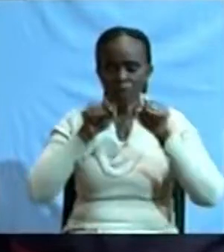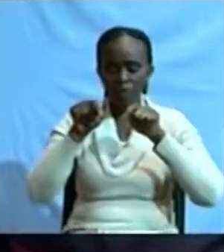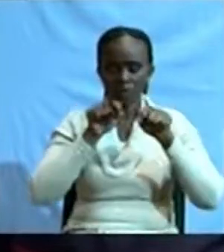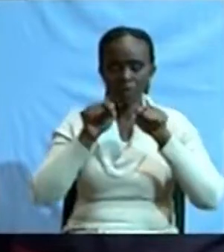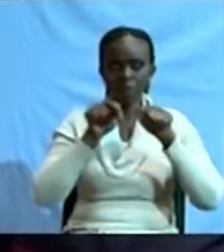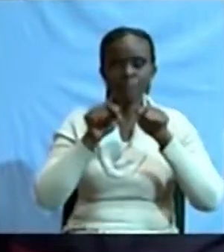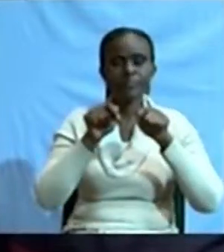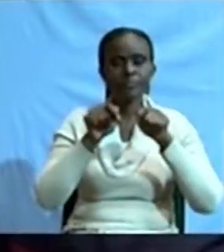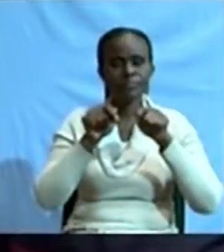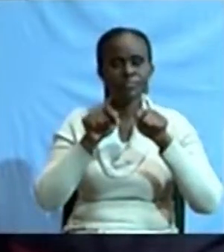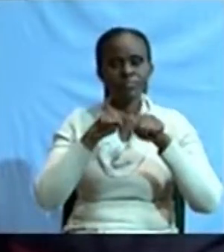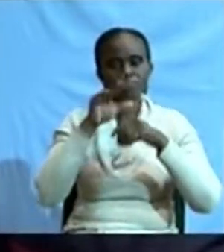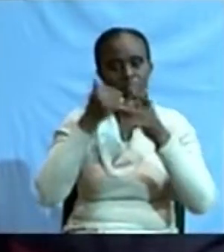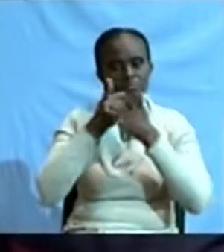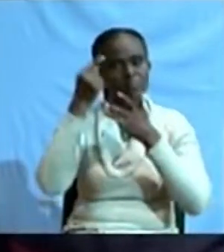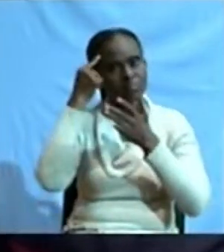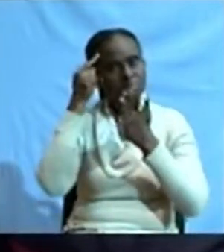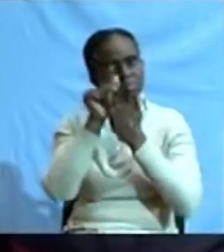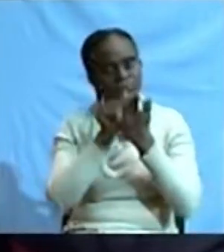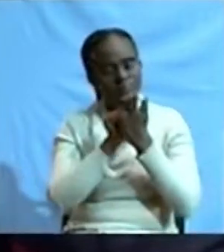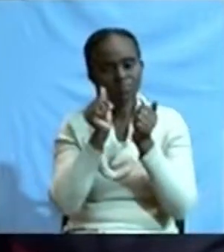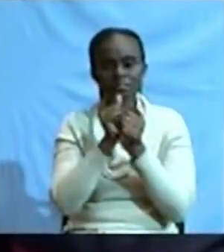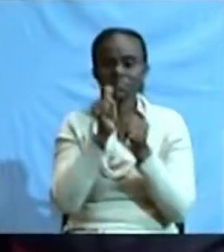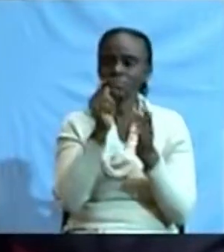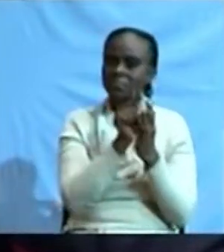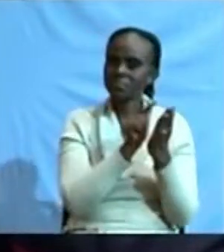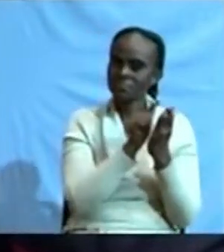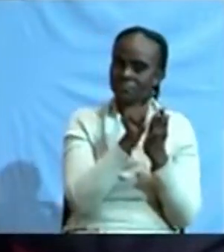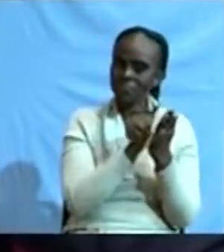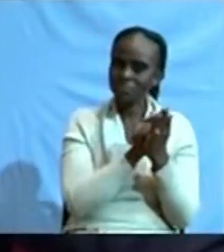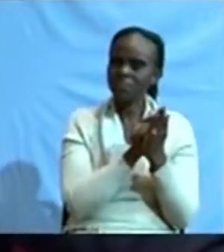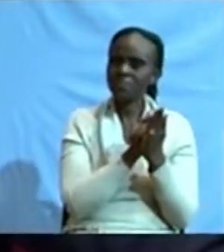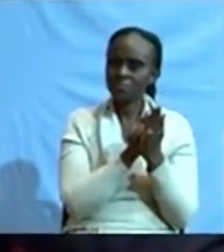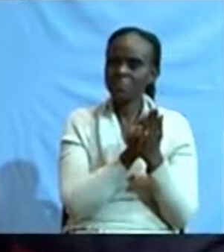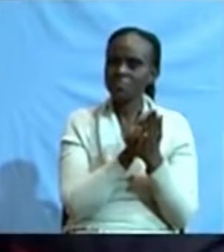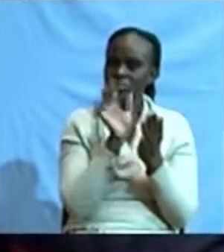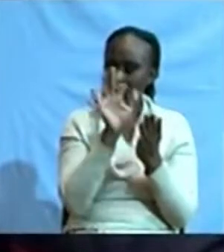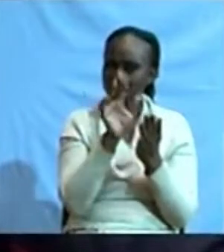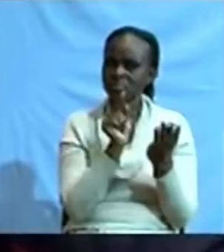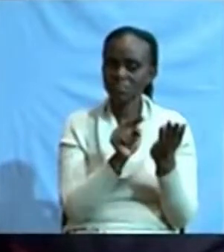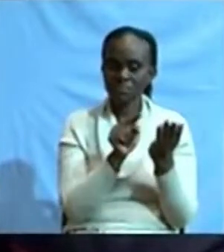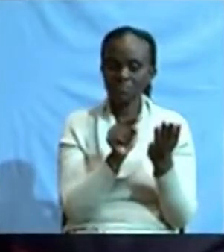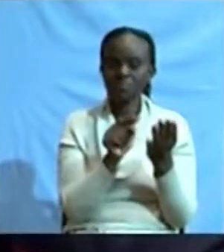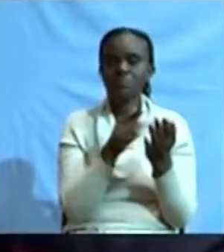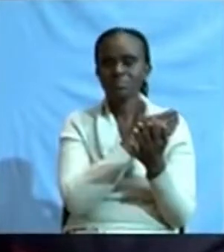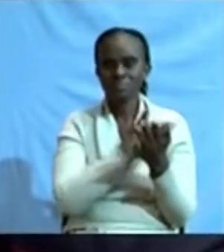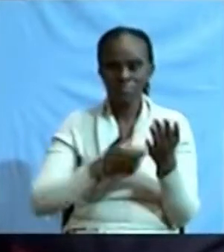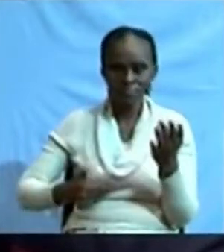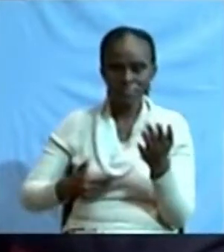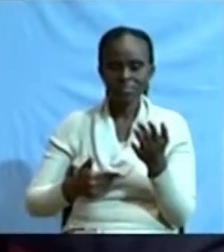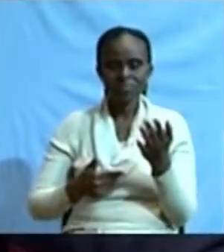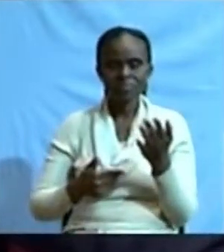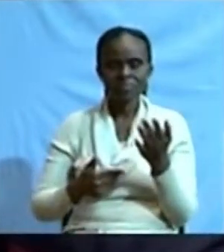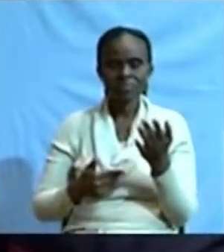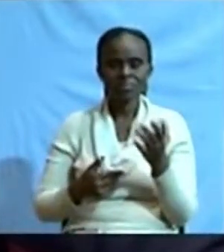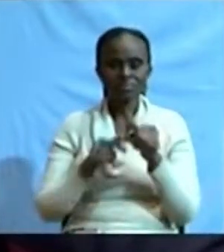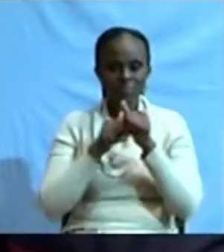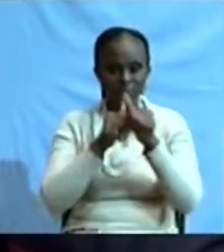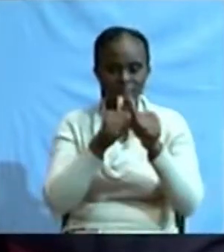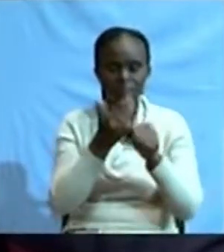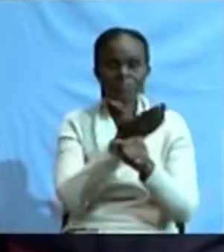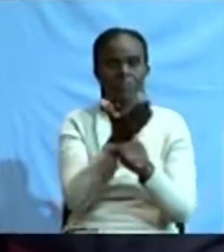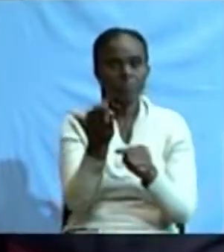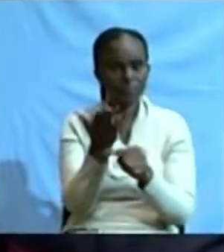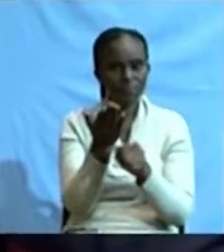as well, the Government Act and other pieces of legislation are very much at your disposal, so that you strictly follow